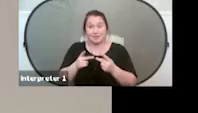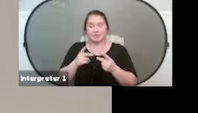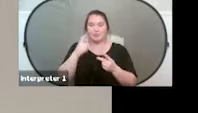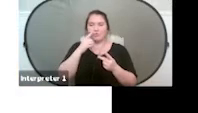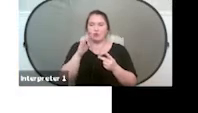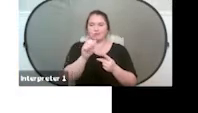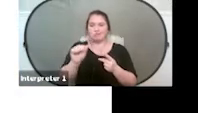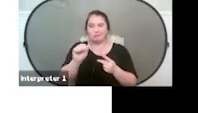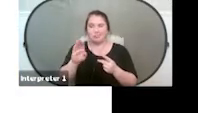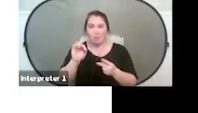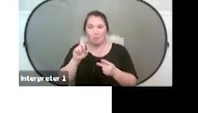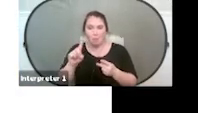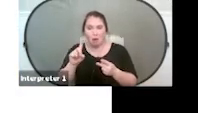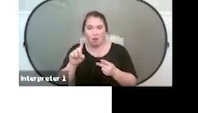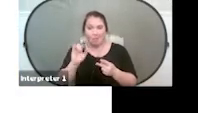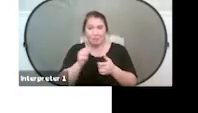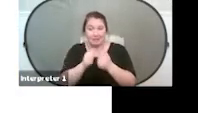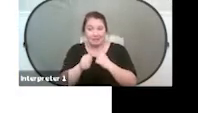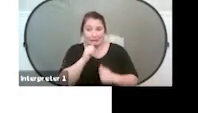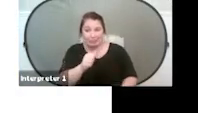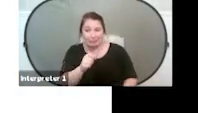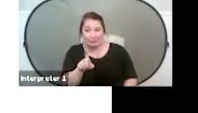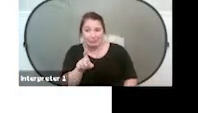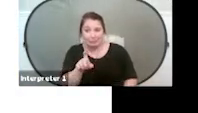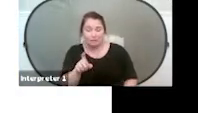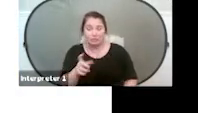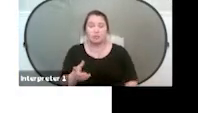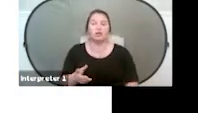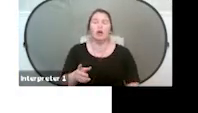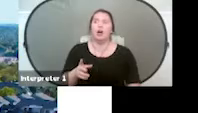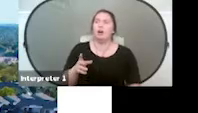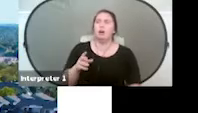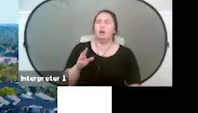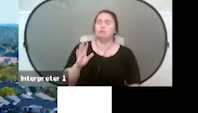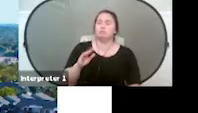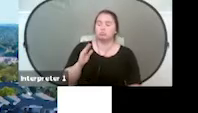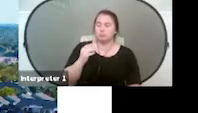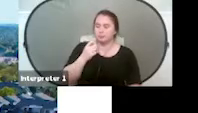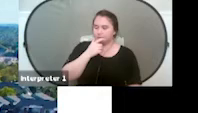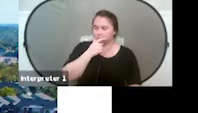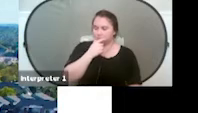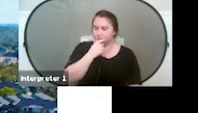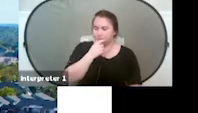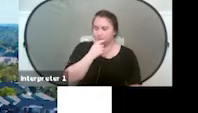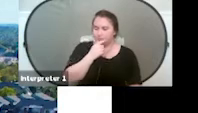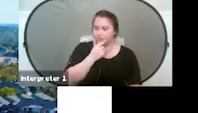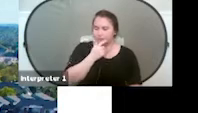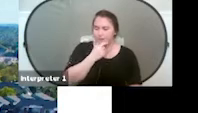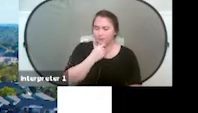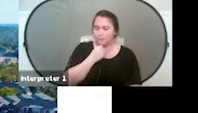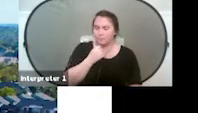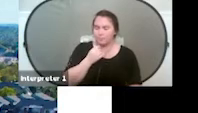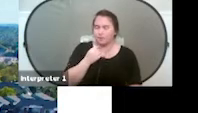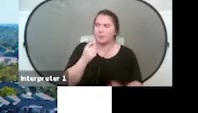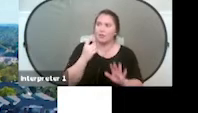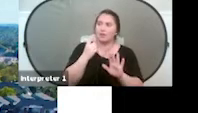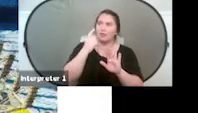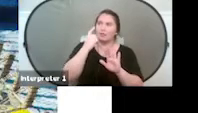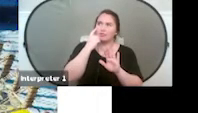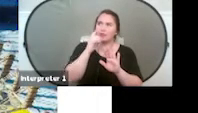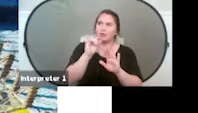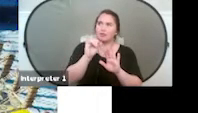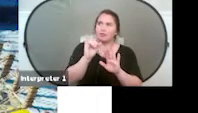had not passed? Sure. Well, I would say that the master plan